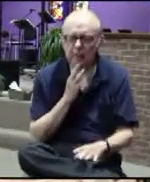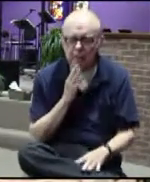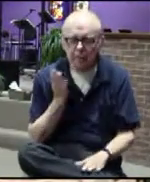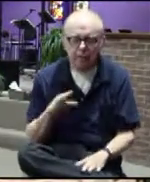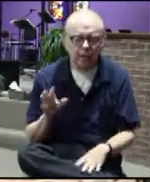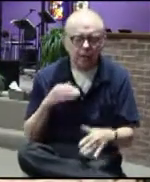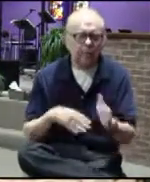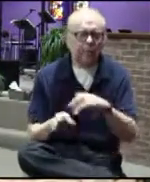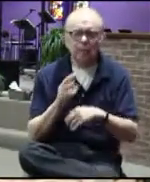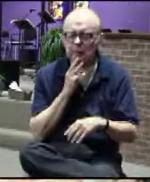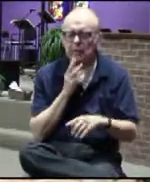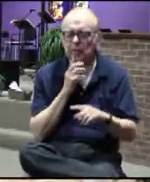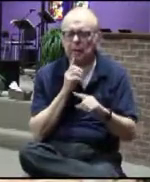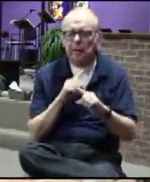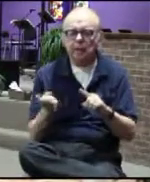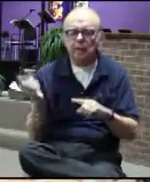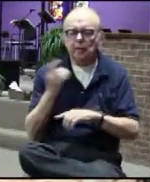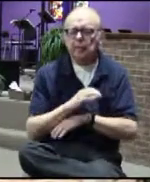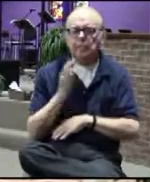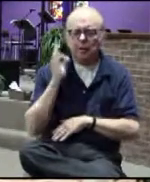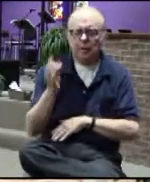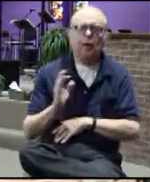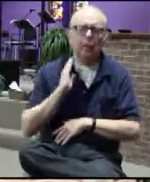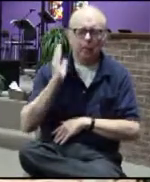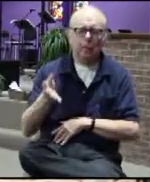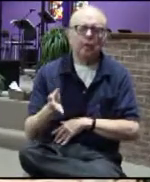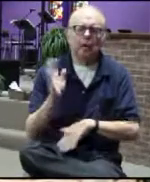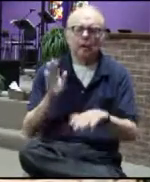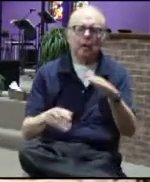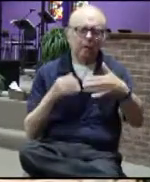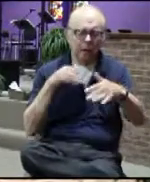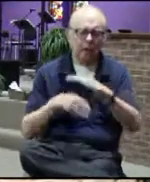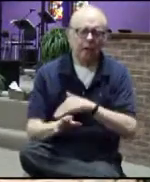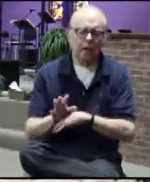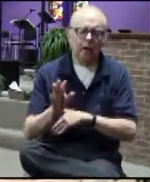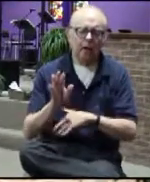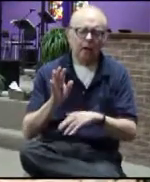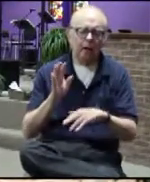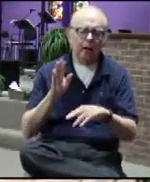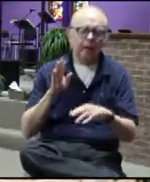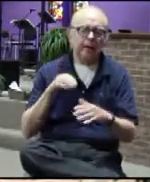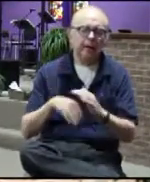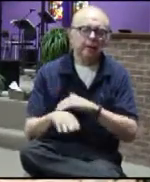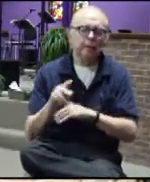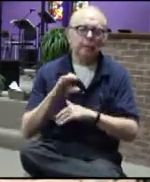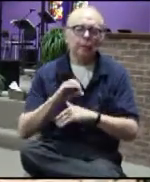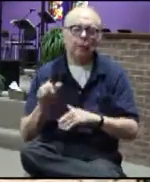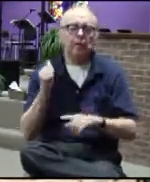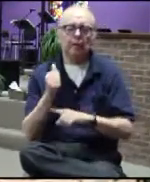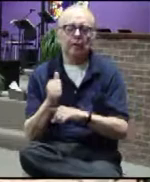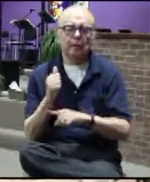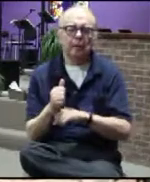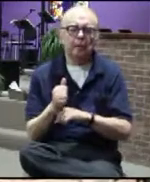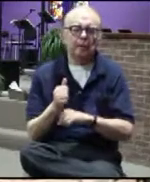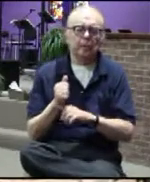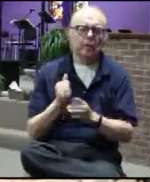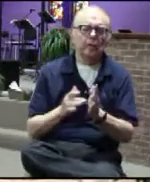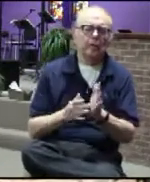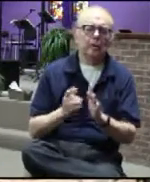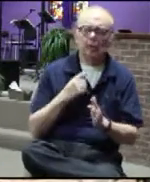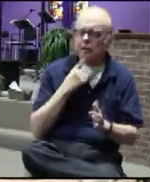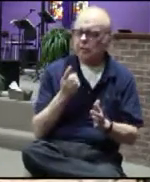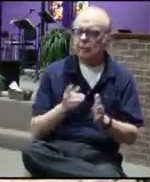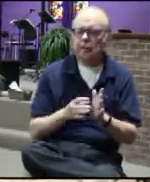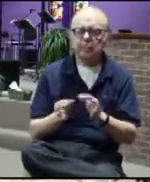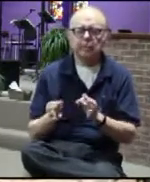never could go in there? But one of these days, you're going to be able to walk and get up in that pool yourself. This is what Jesus was